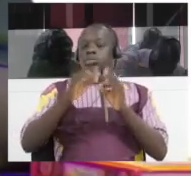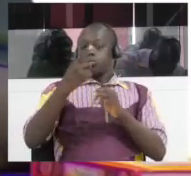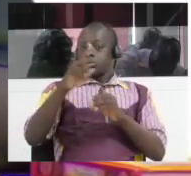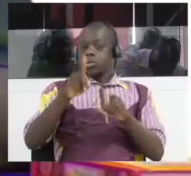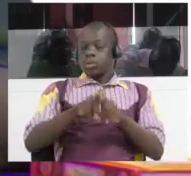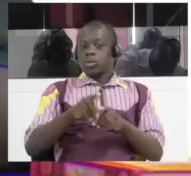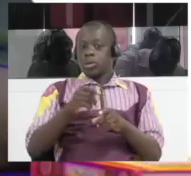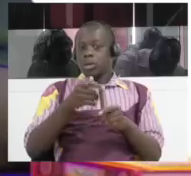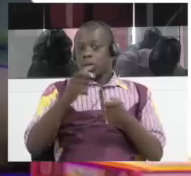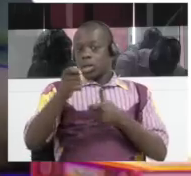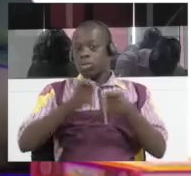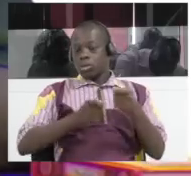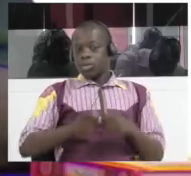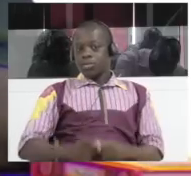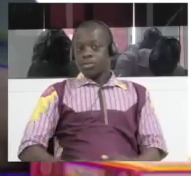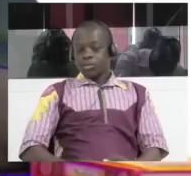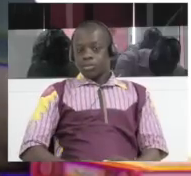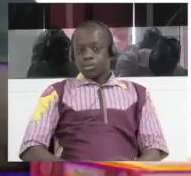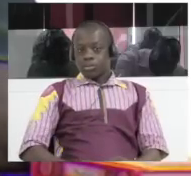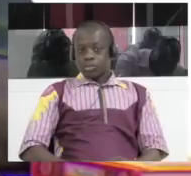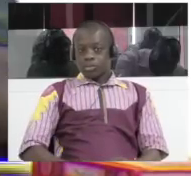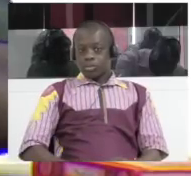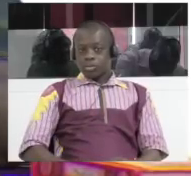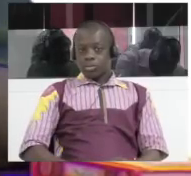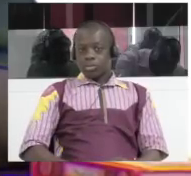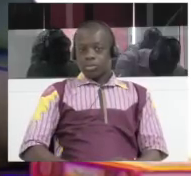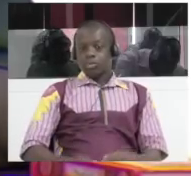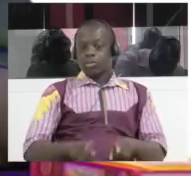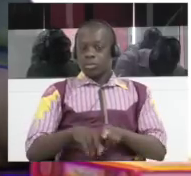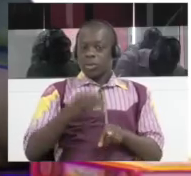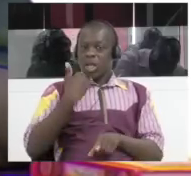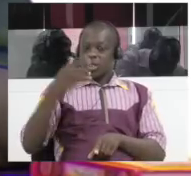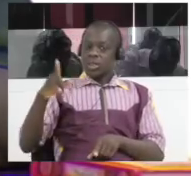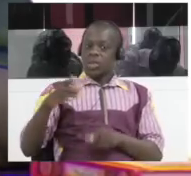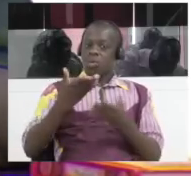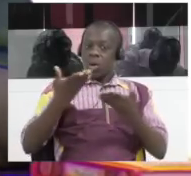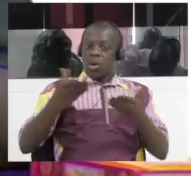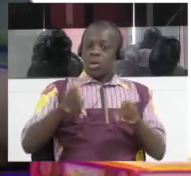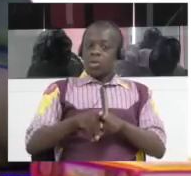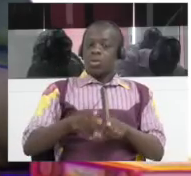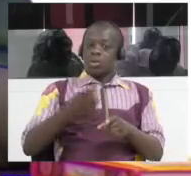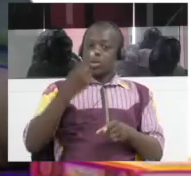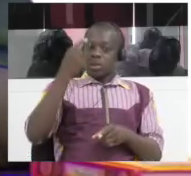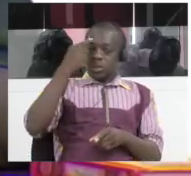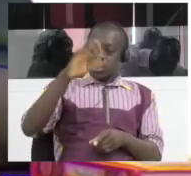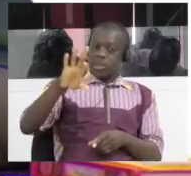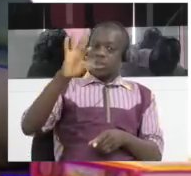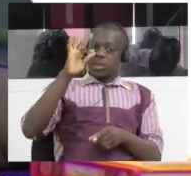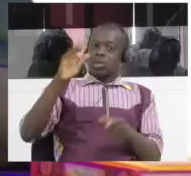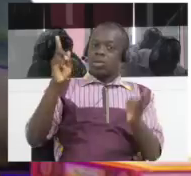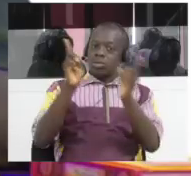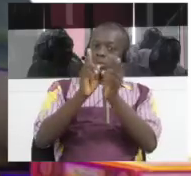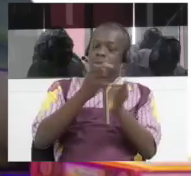over the admin and would assume the command. And is that the reason why you decided to go meet